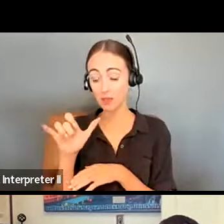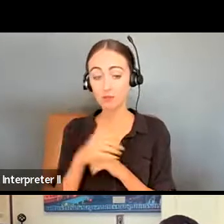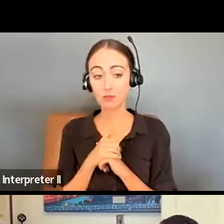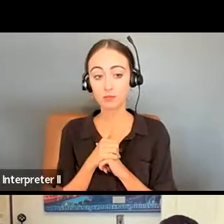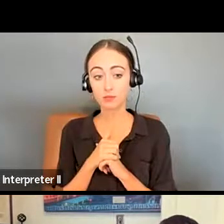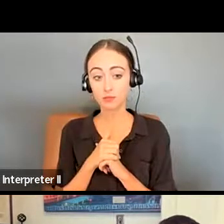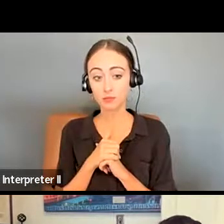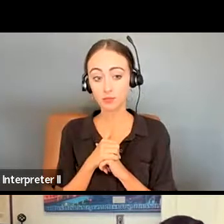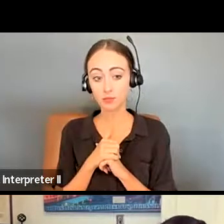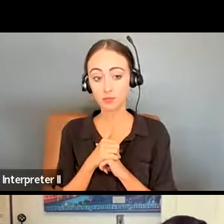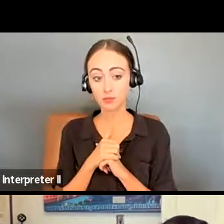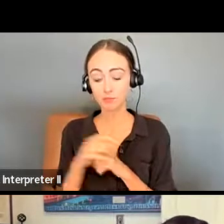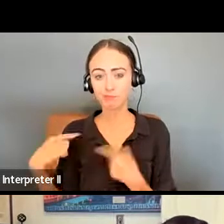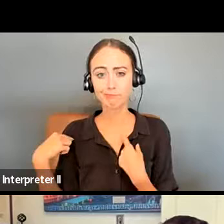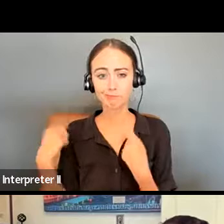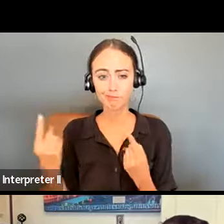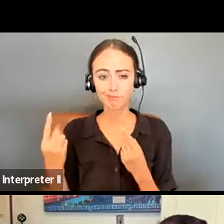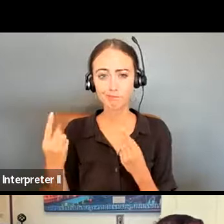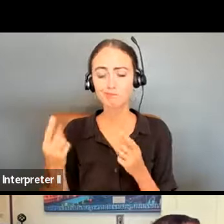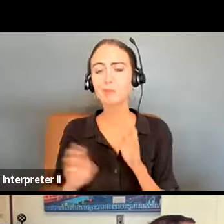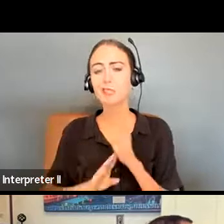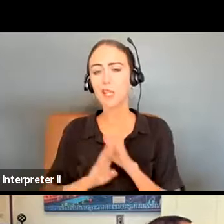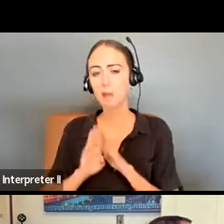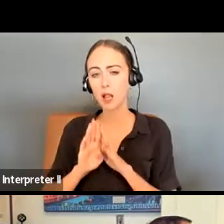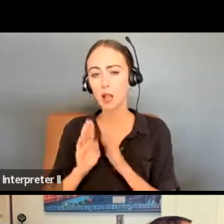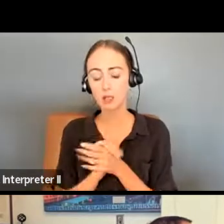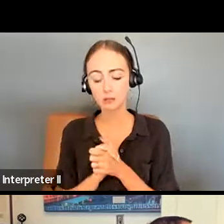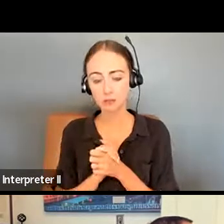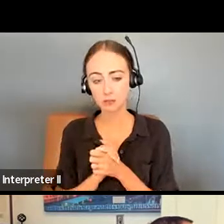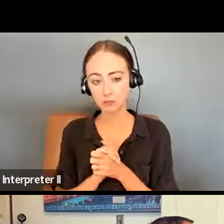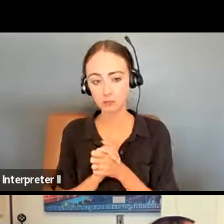been redeveloped